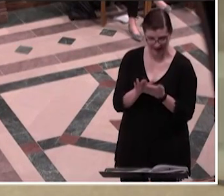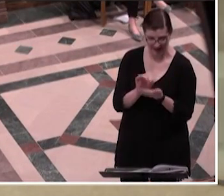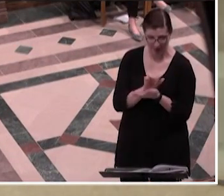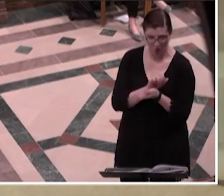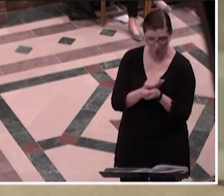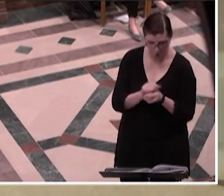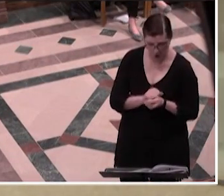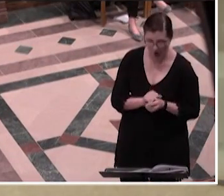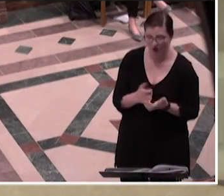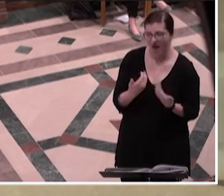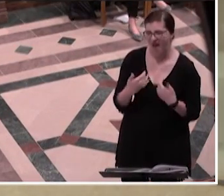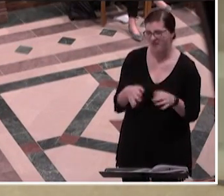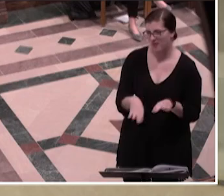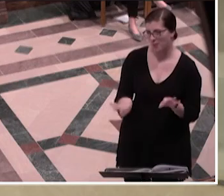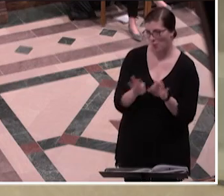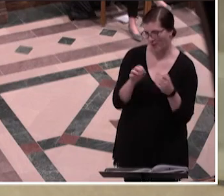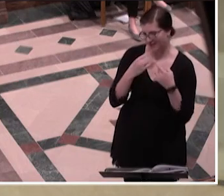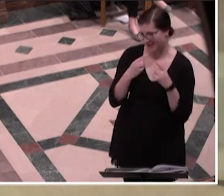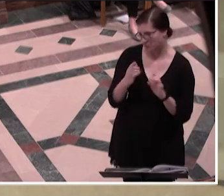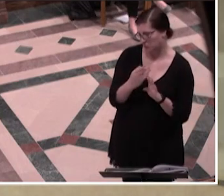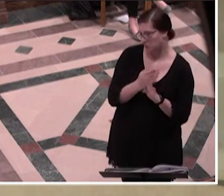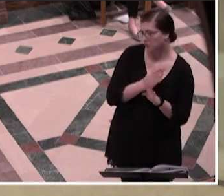some important announcements.